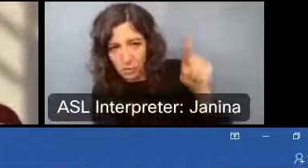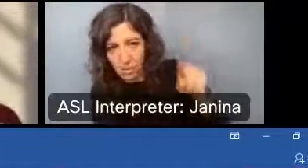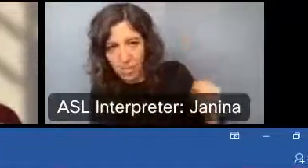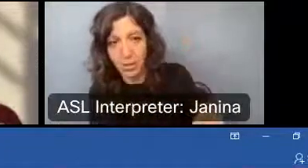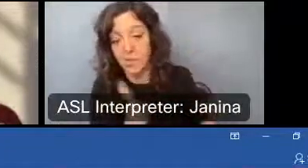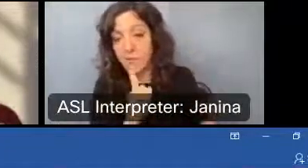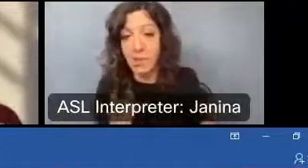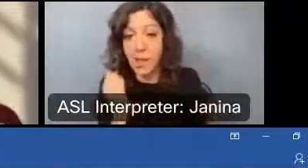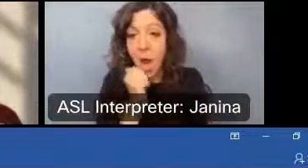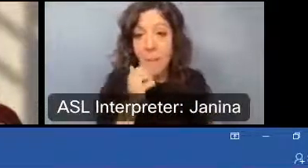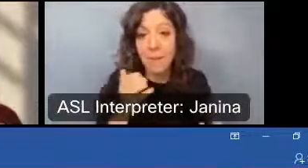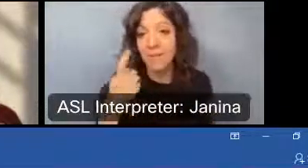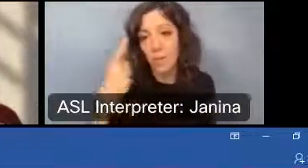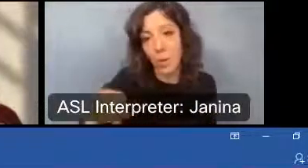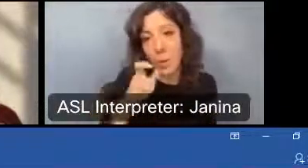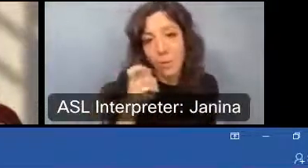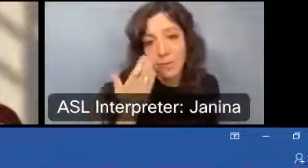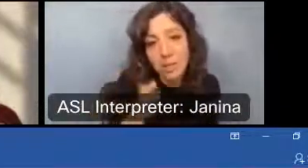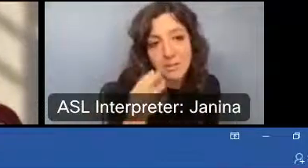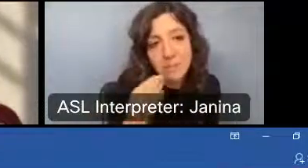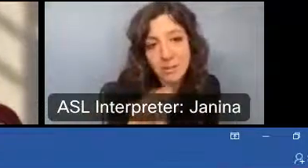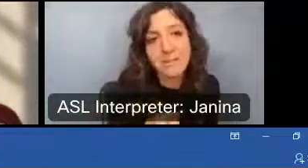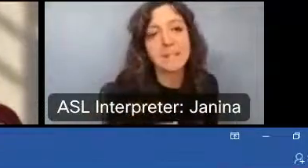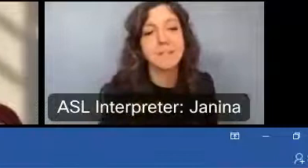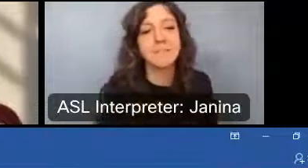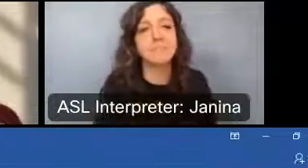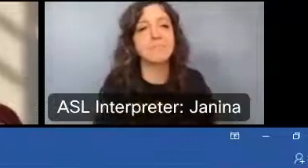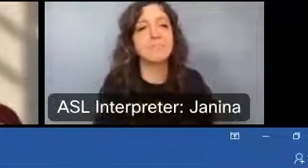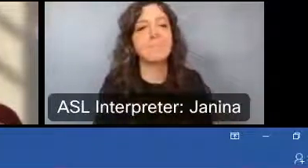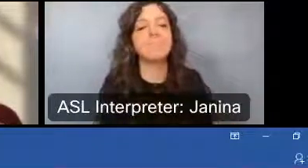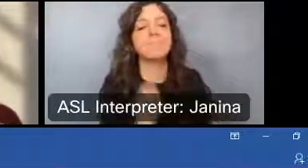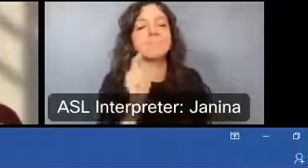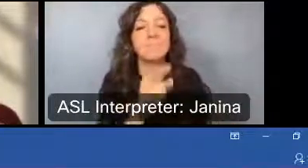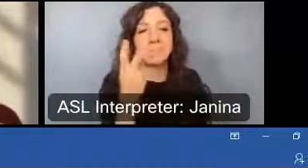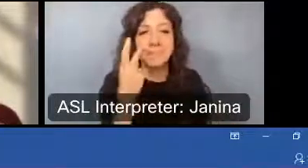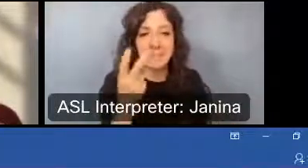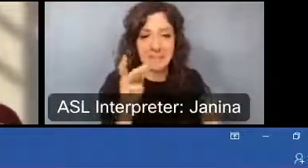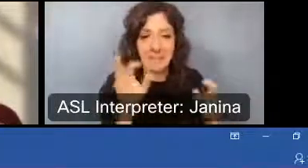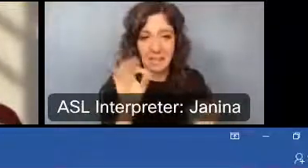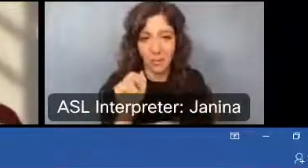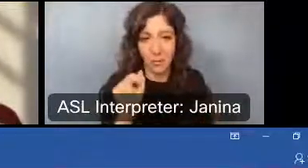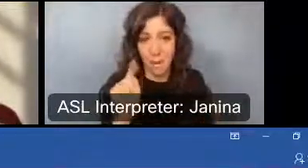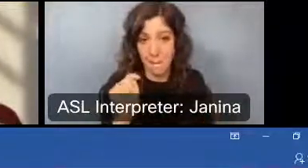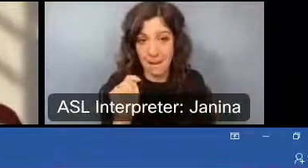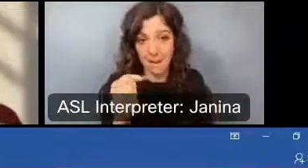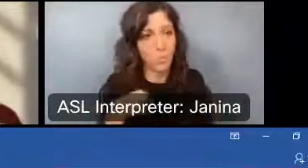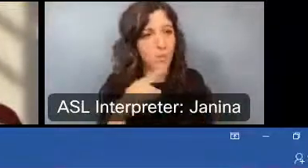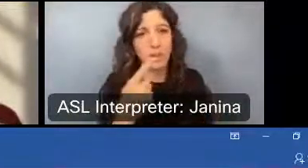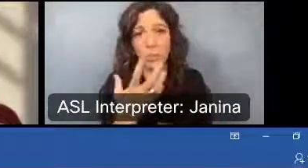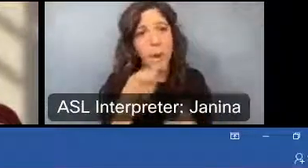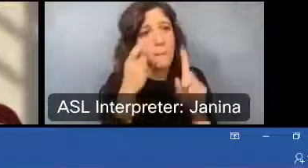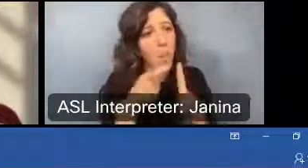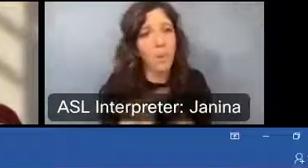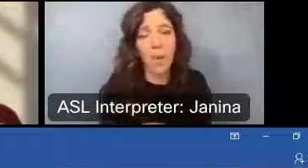very common for those of you that have done this before for any program designs. And again, you can see the format that we're looking at: bullet points,